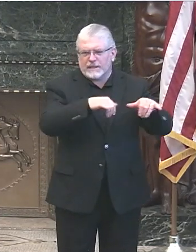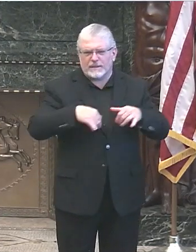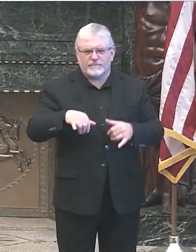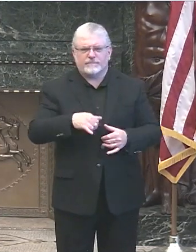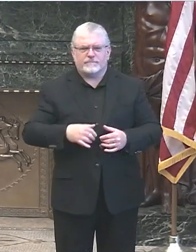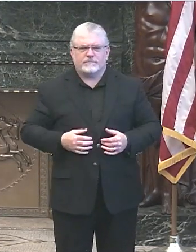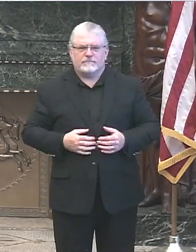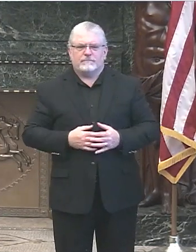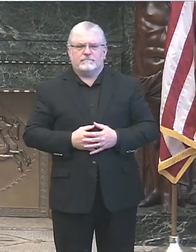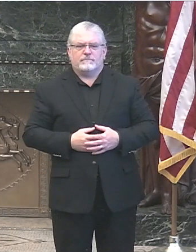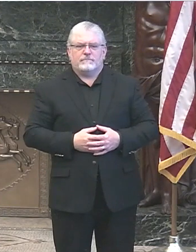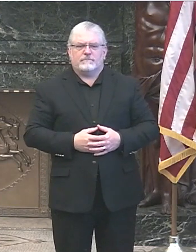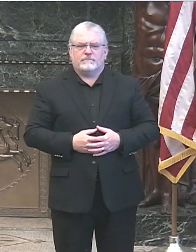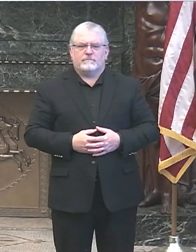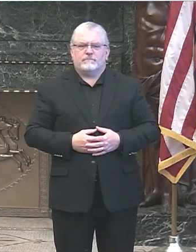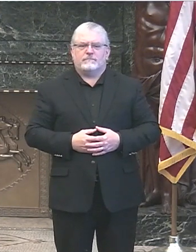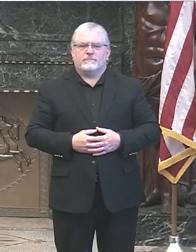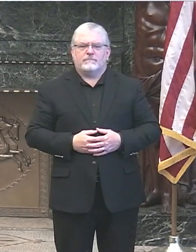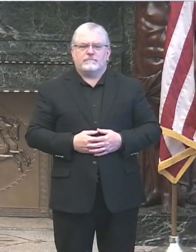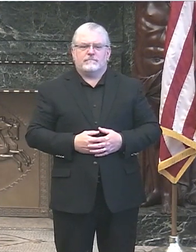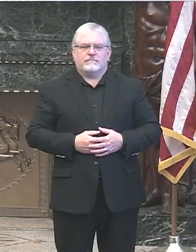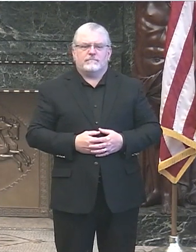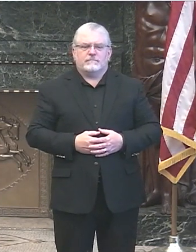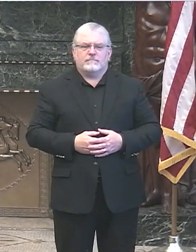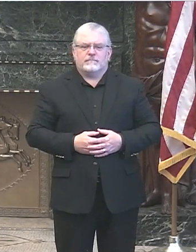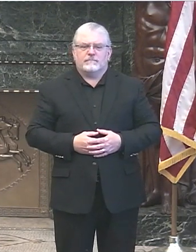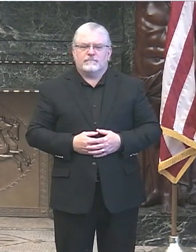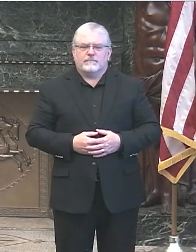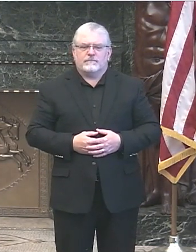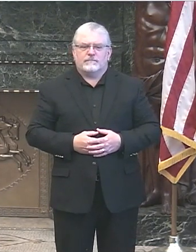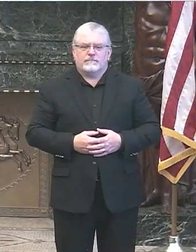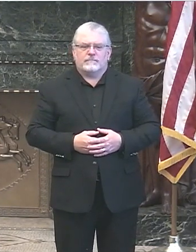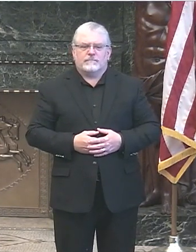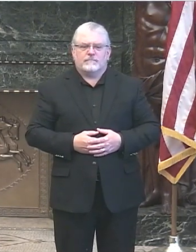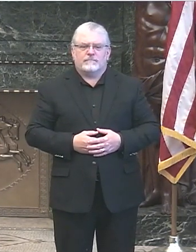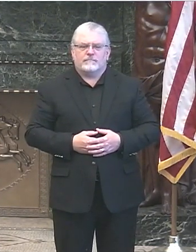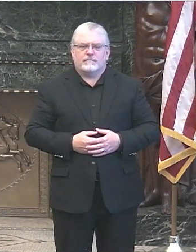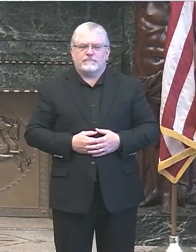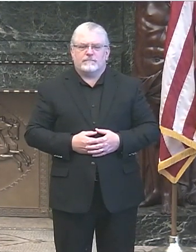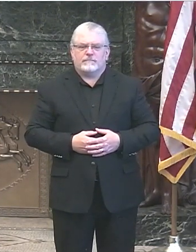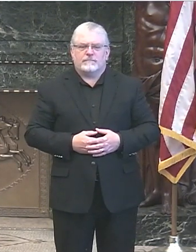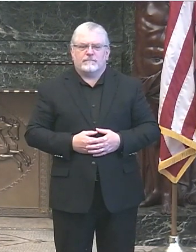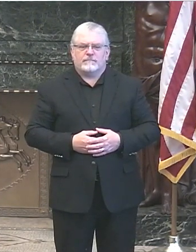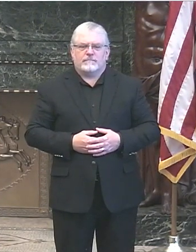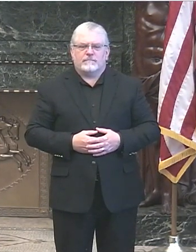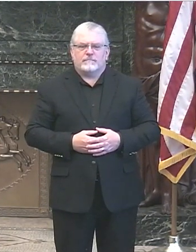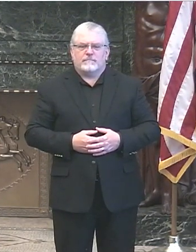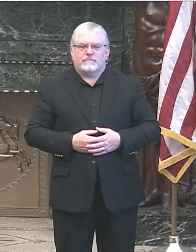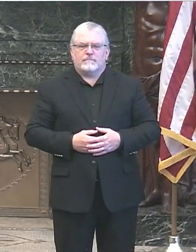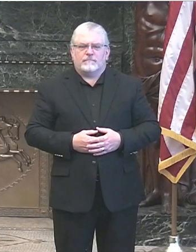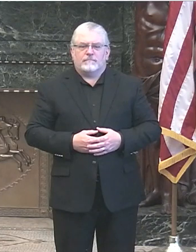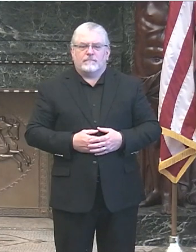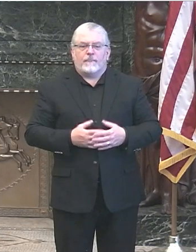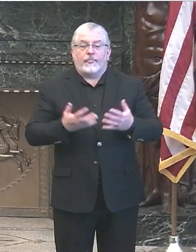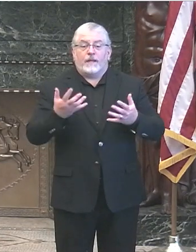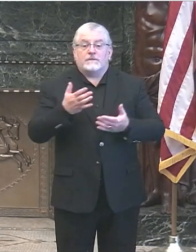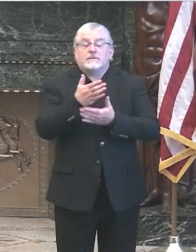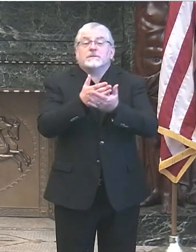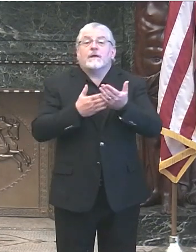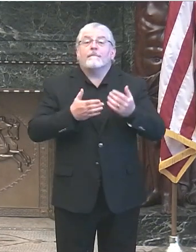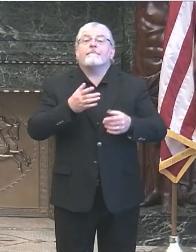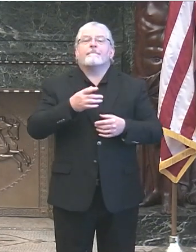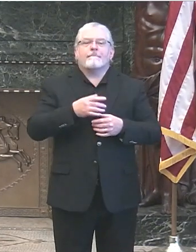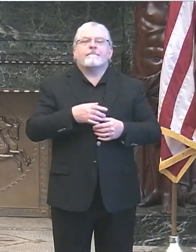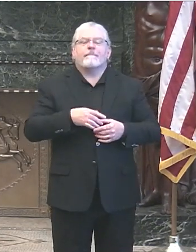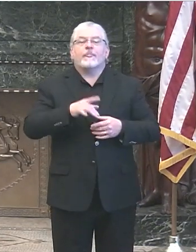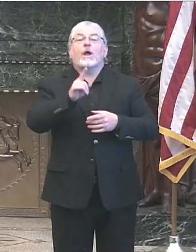police department will be working to try to improve how they use those masks. It's brand new, but we recommend that everybody use it to cover their nose and mouth